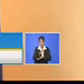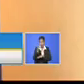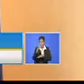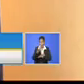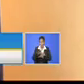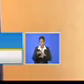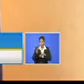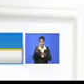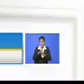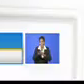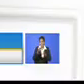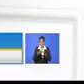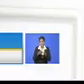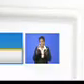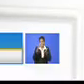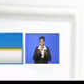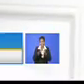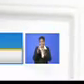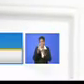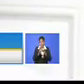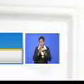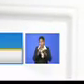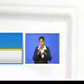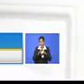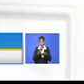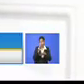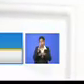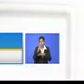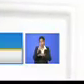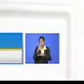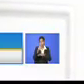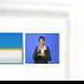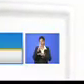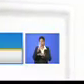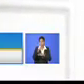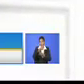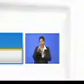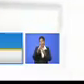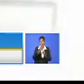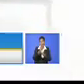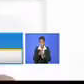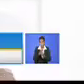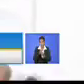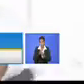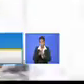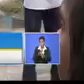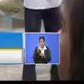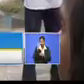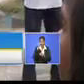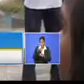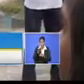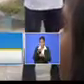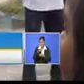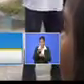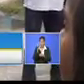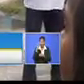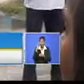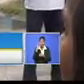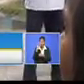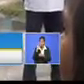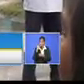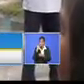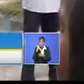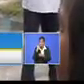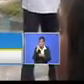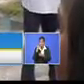another citation is if you reach 105. And today, Mark Gwen has reached that 105. She has